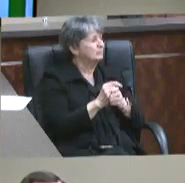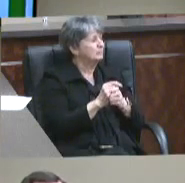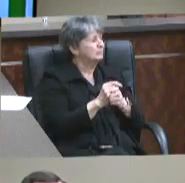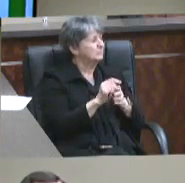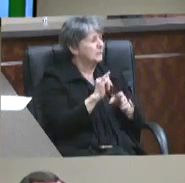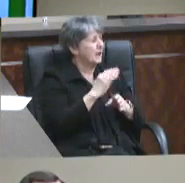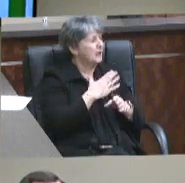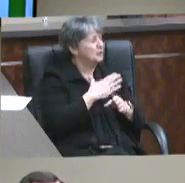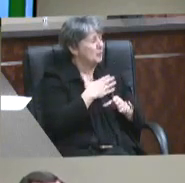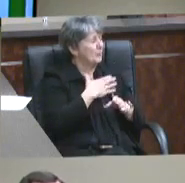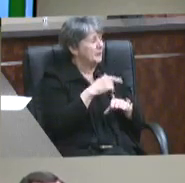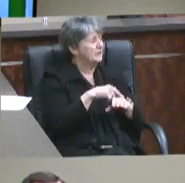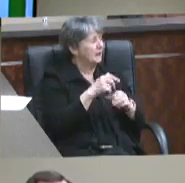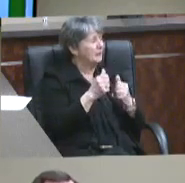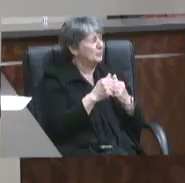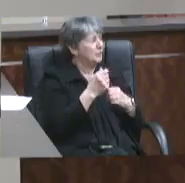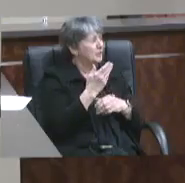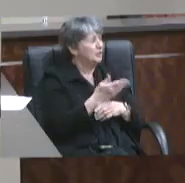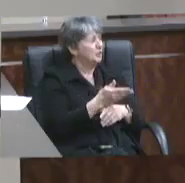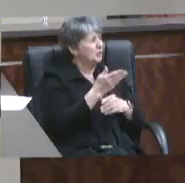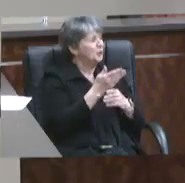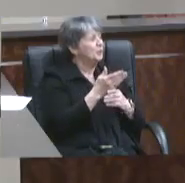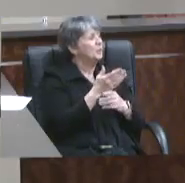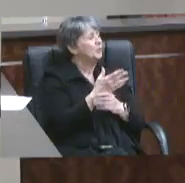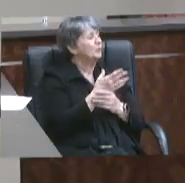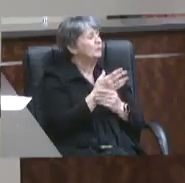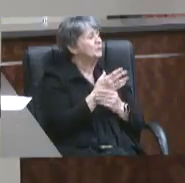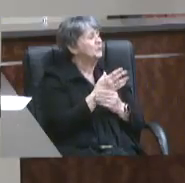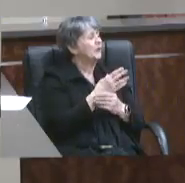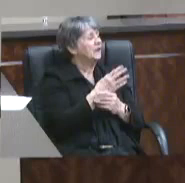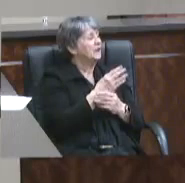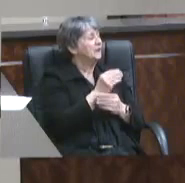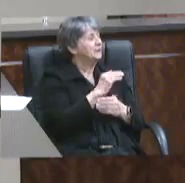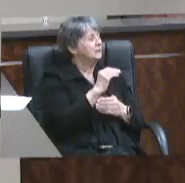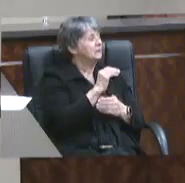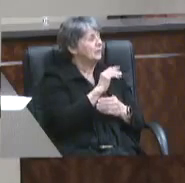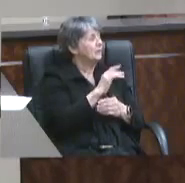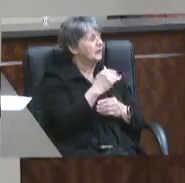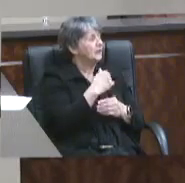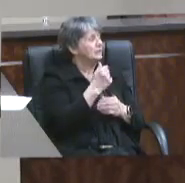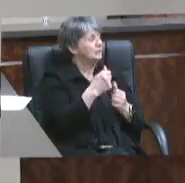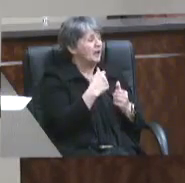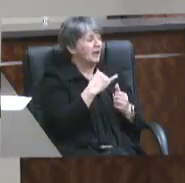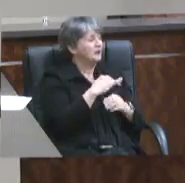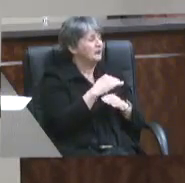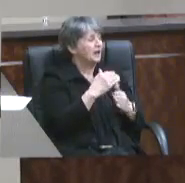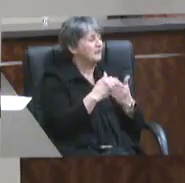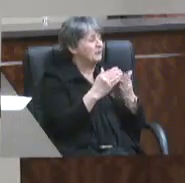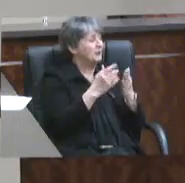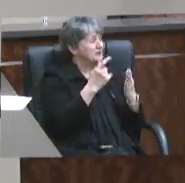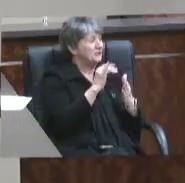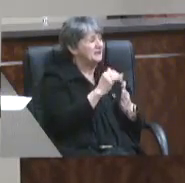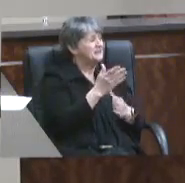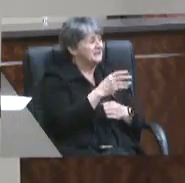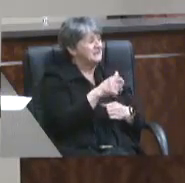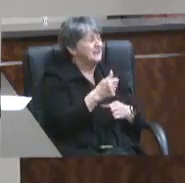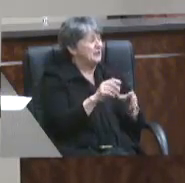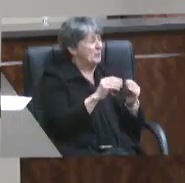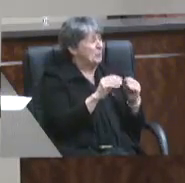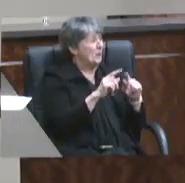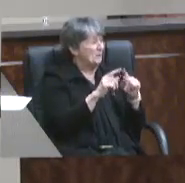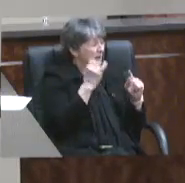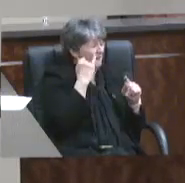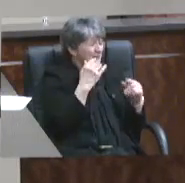I enjoyed my time with you. All I got with me, I don't have a budget for these things anymore, but had I